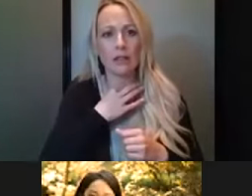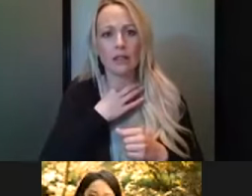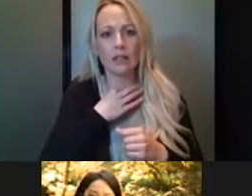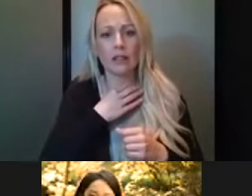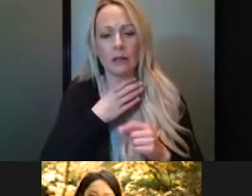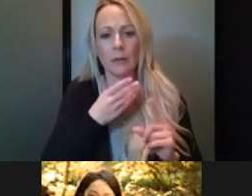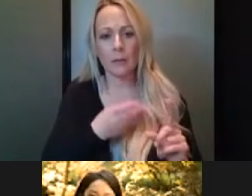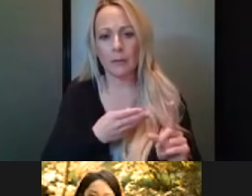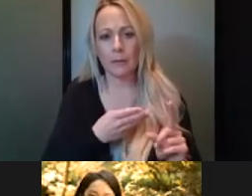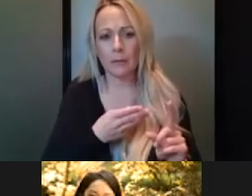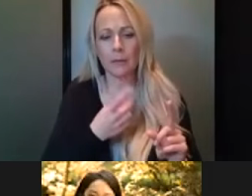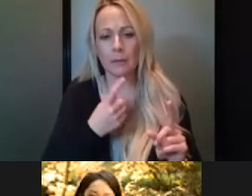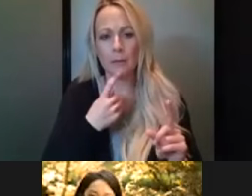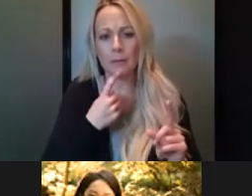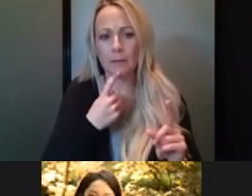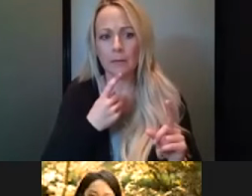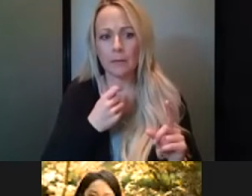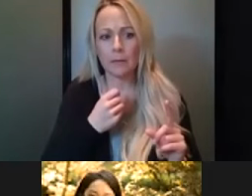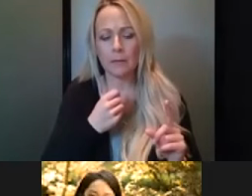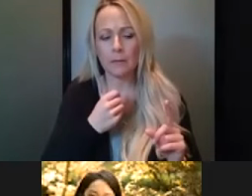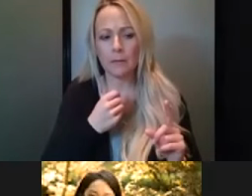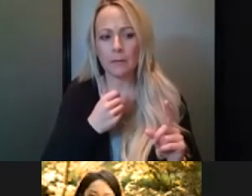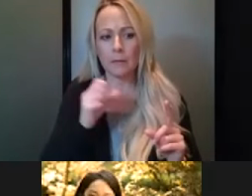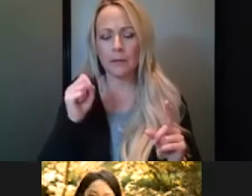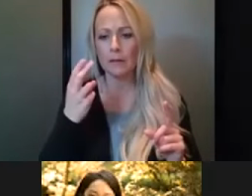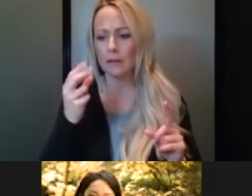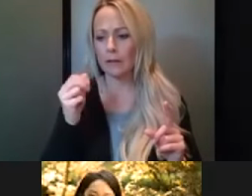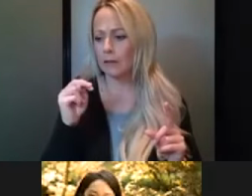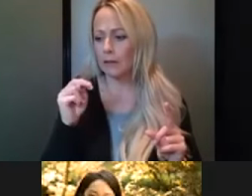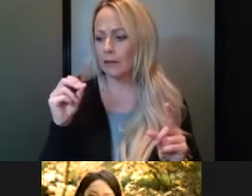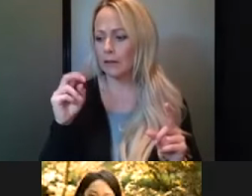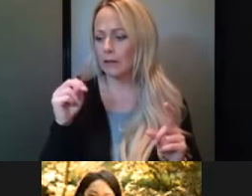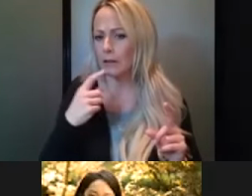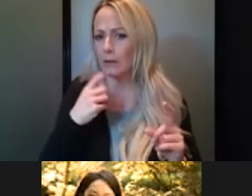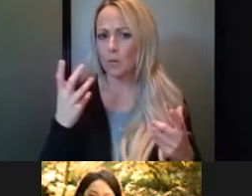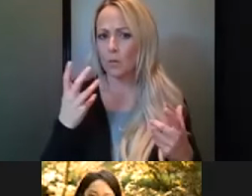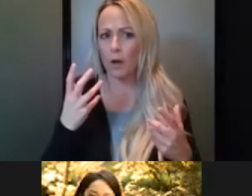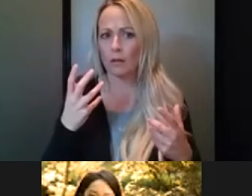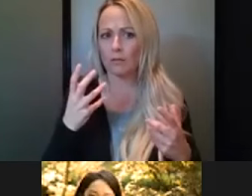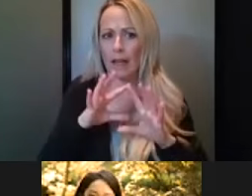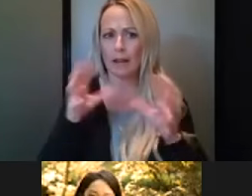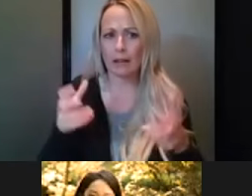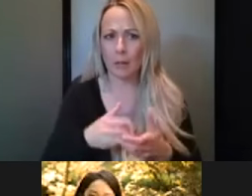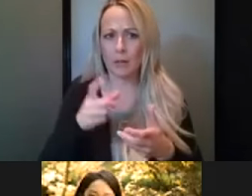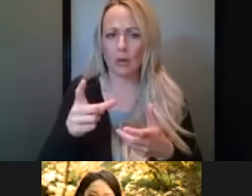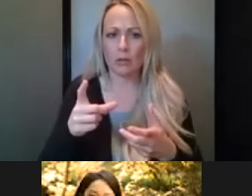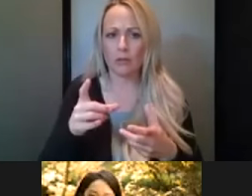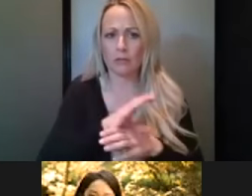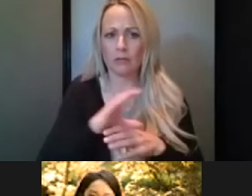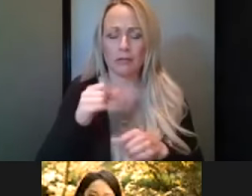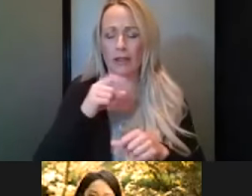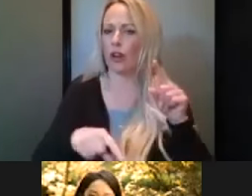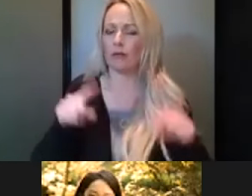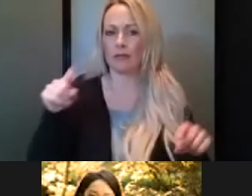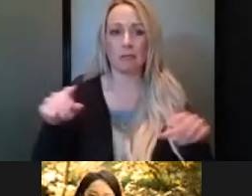Kushchel. She says, or Shannon says, what encompassed your business as usual activities? Yeah, they are very variable.